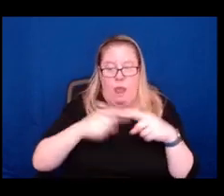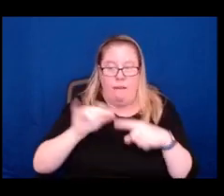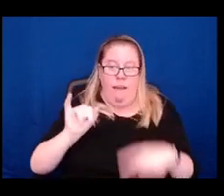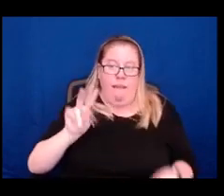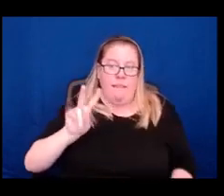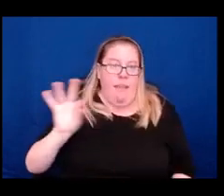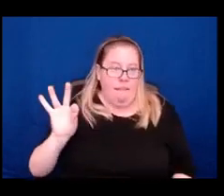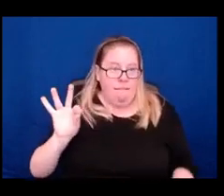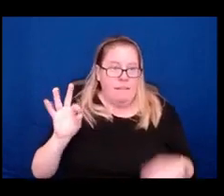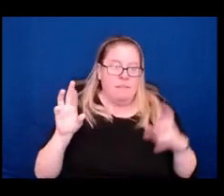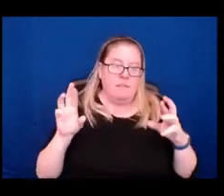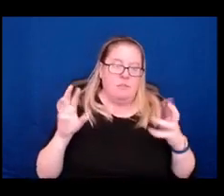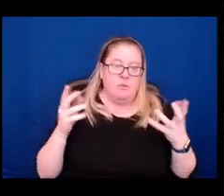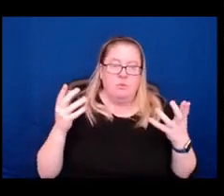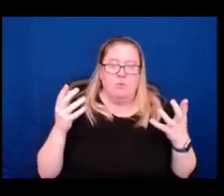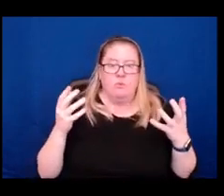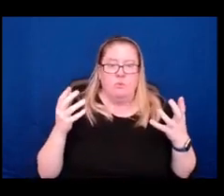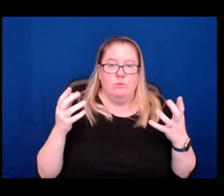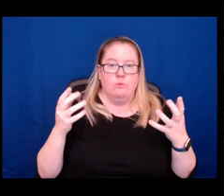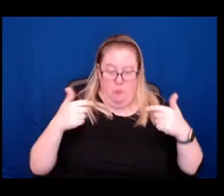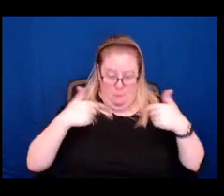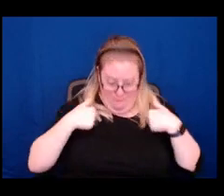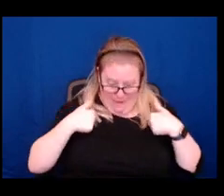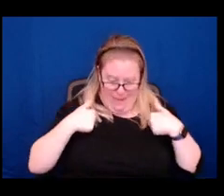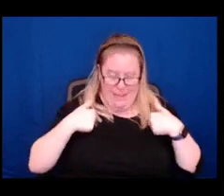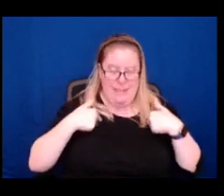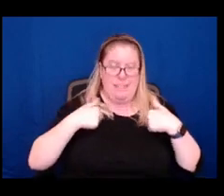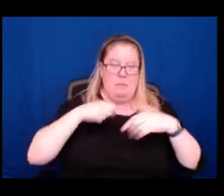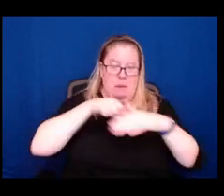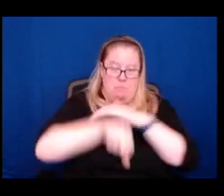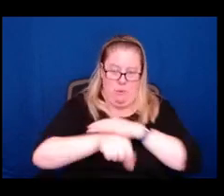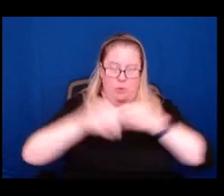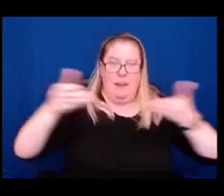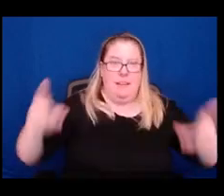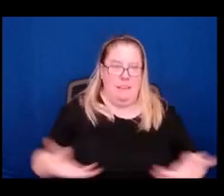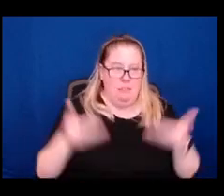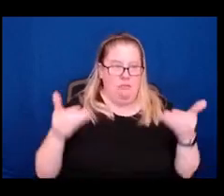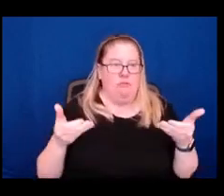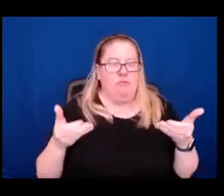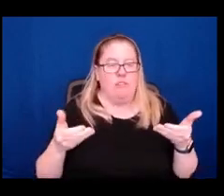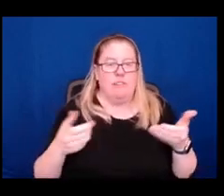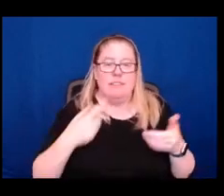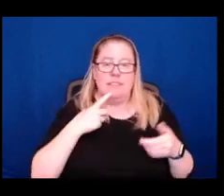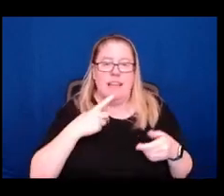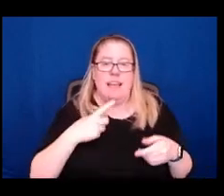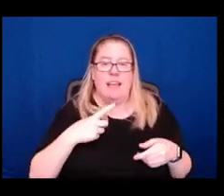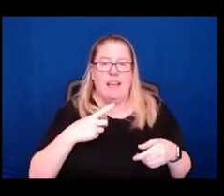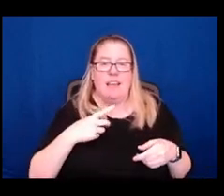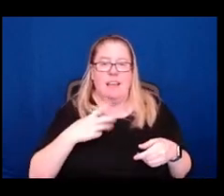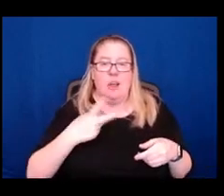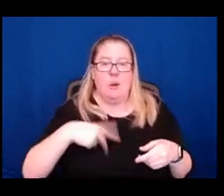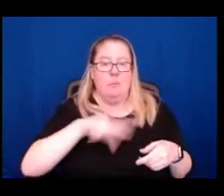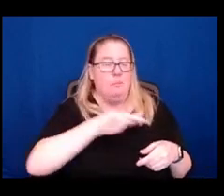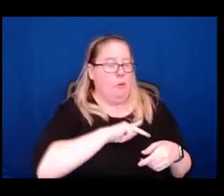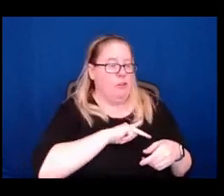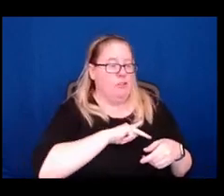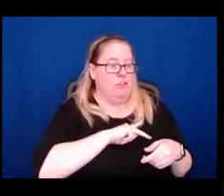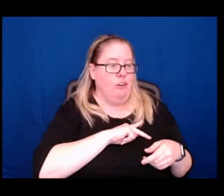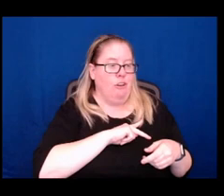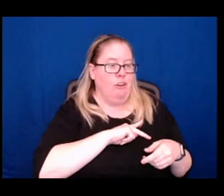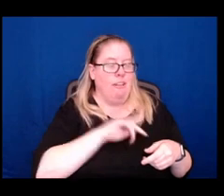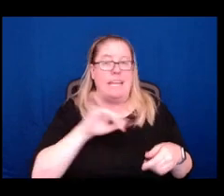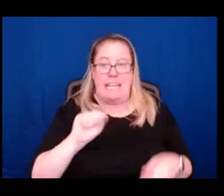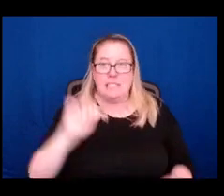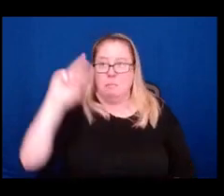IVF to ultimately, you know, bring me into this world. So when they say that the personal is political and the political